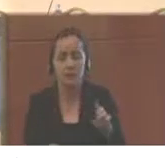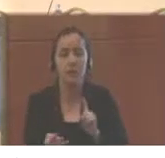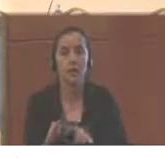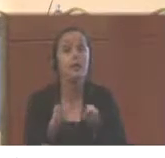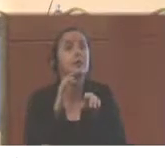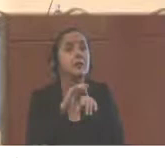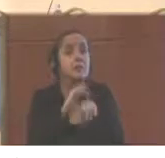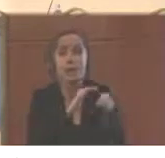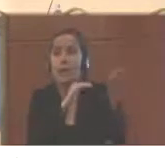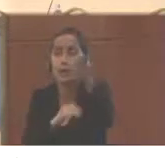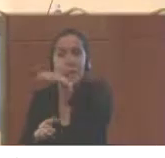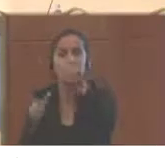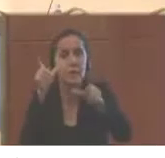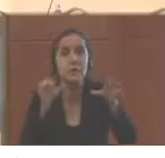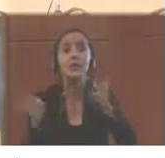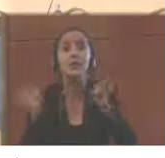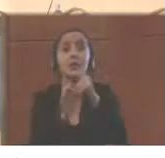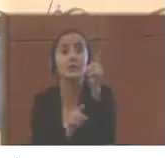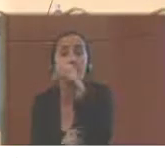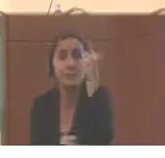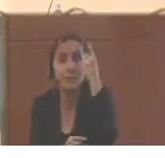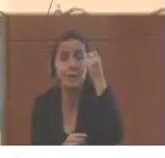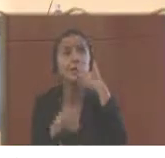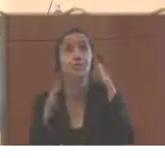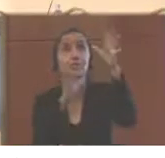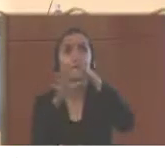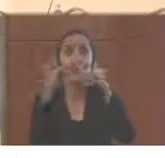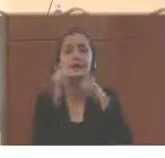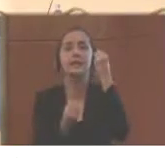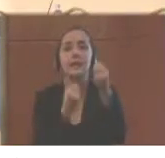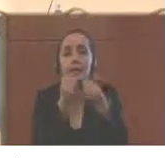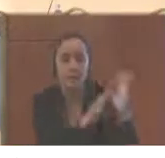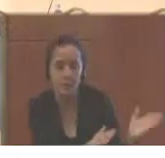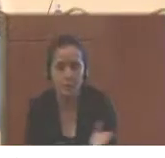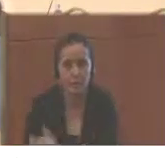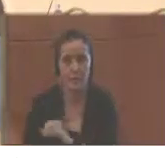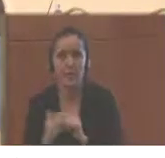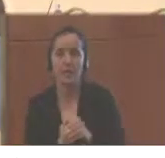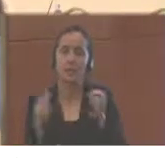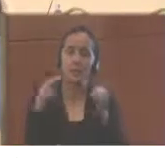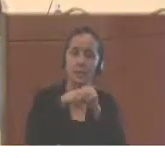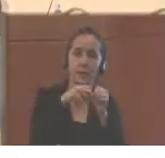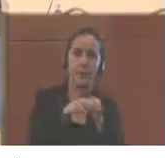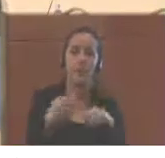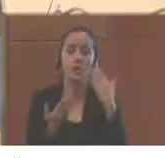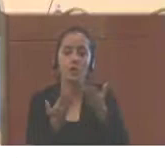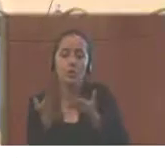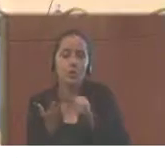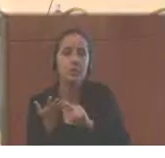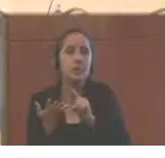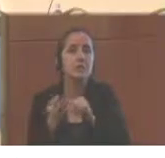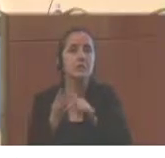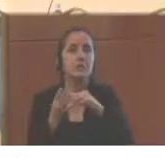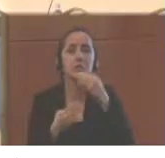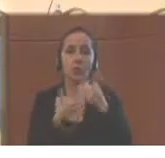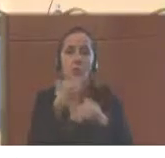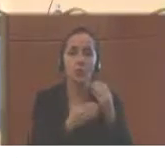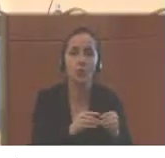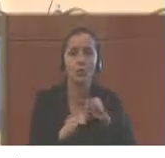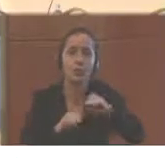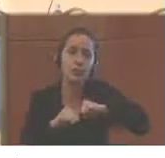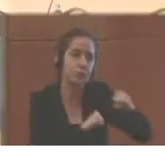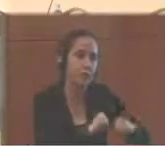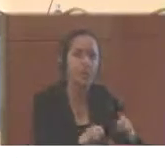disaster care. Also, a structure for social participation and promoting